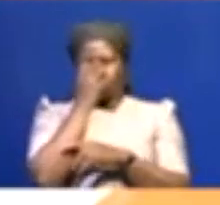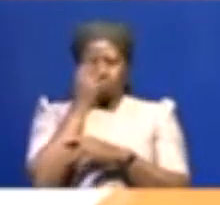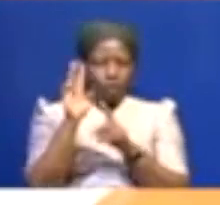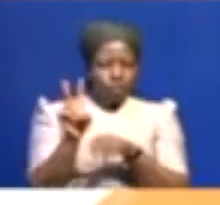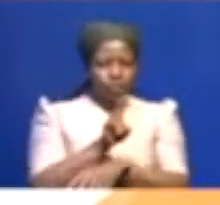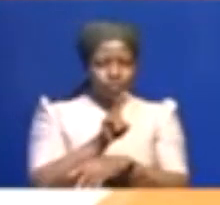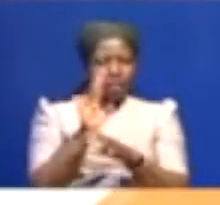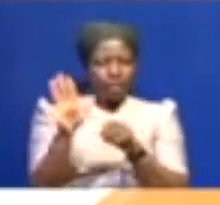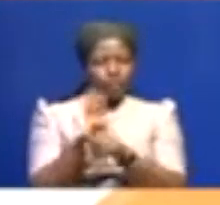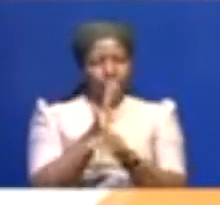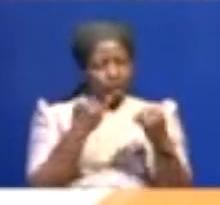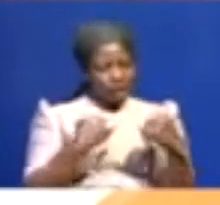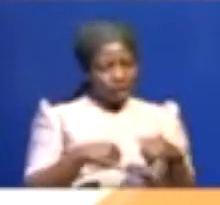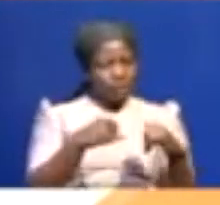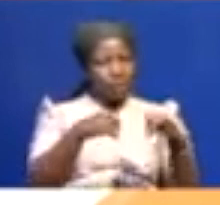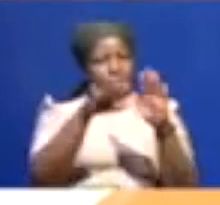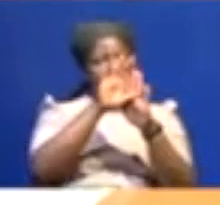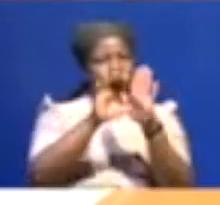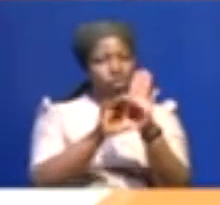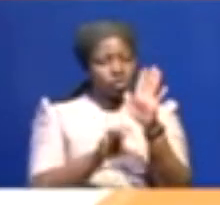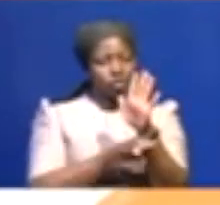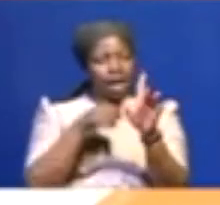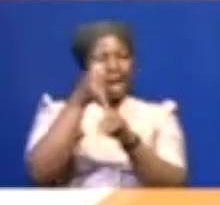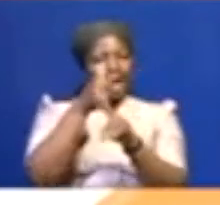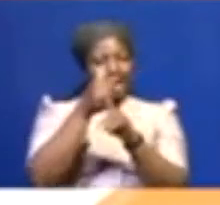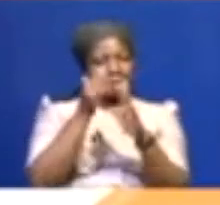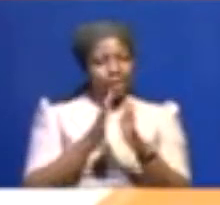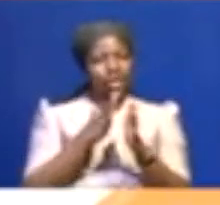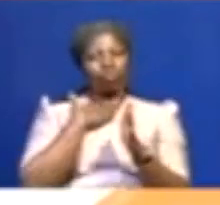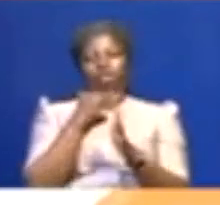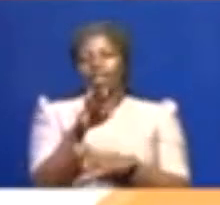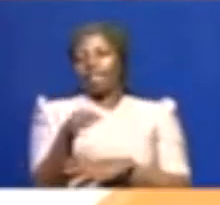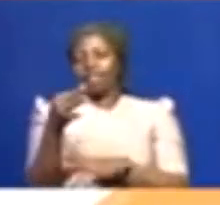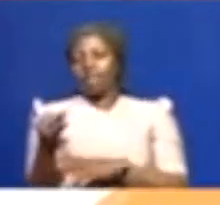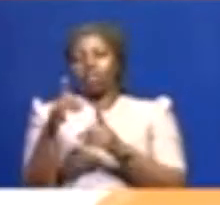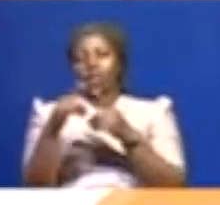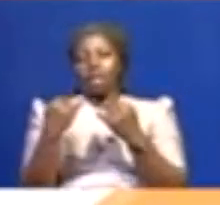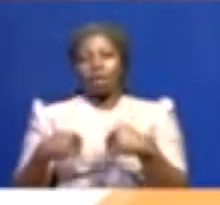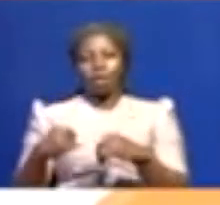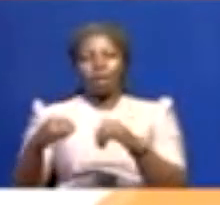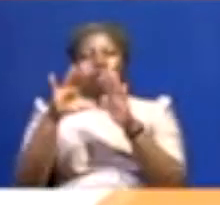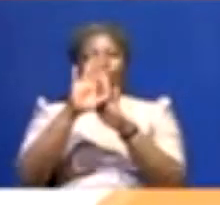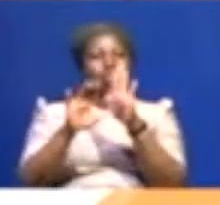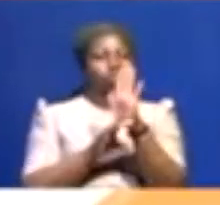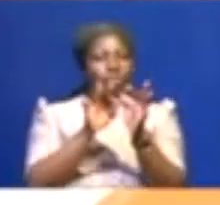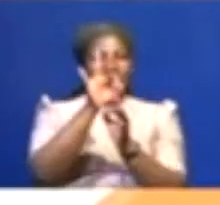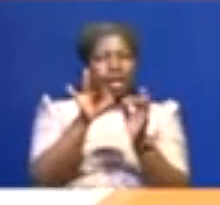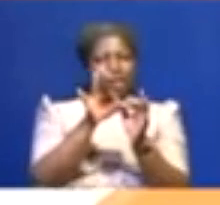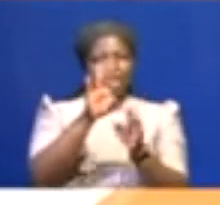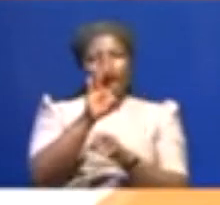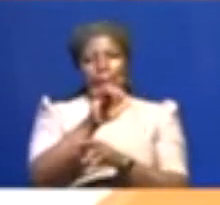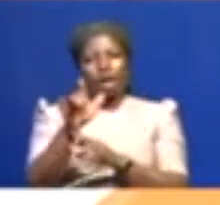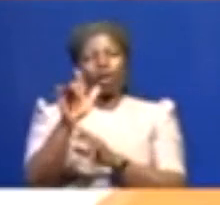implementation of the Constitution. The activists warned the failure to implement the Constitution, particularly the Bill of Rights, would return